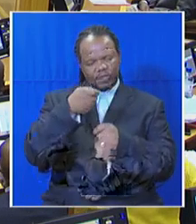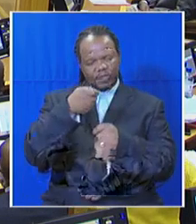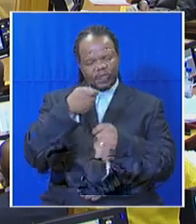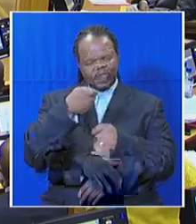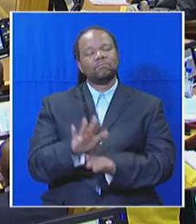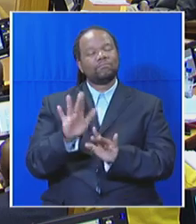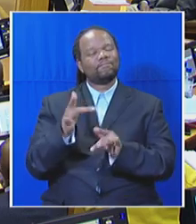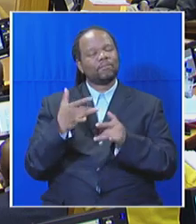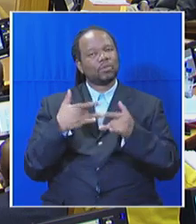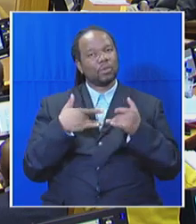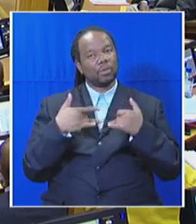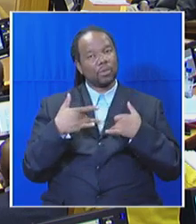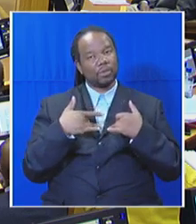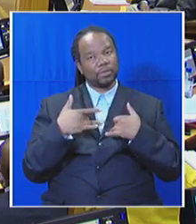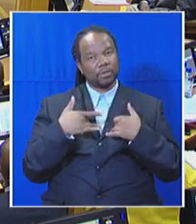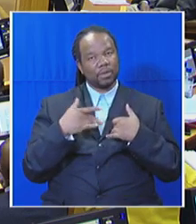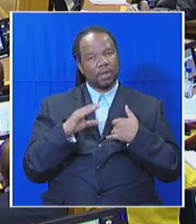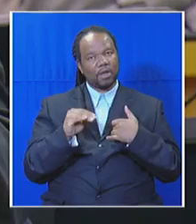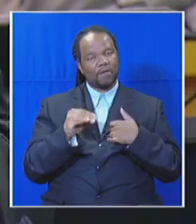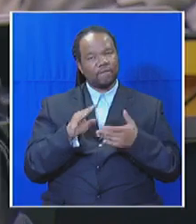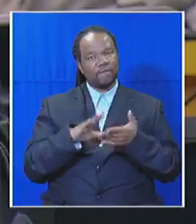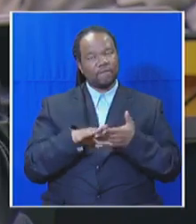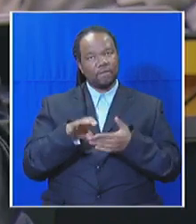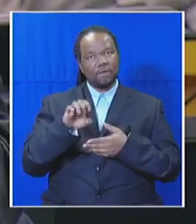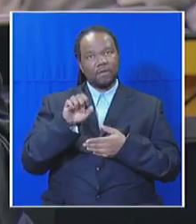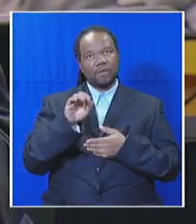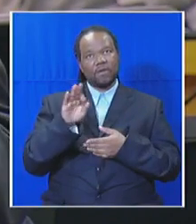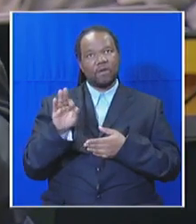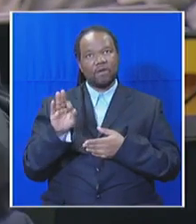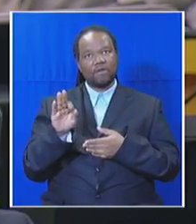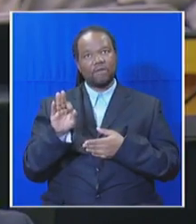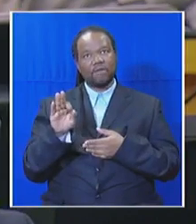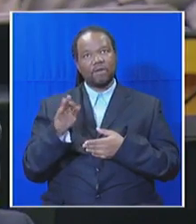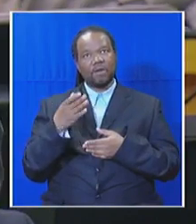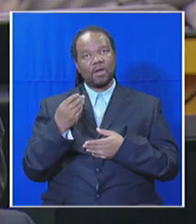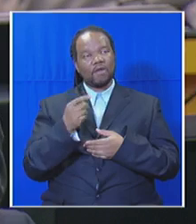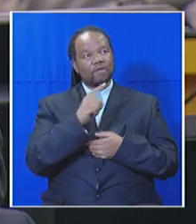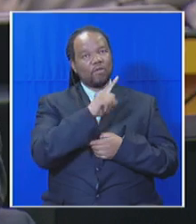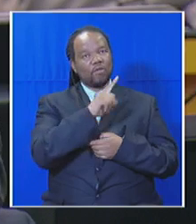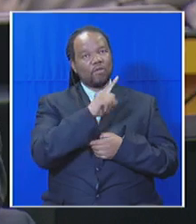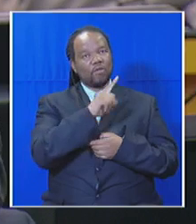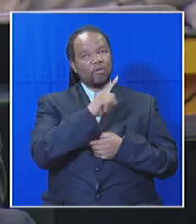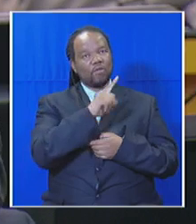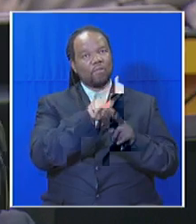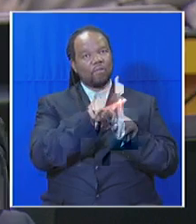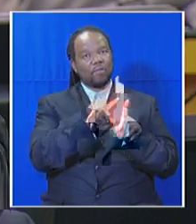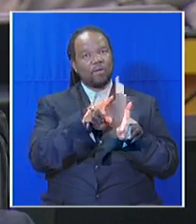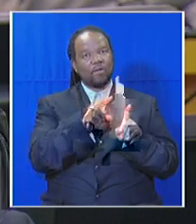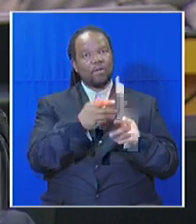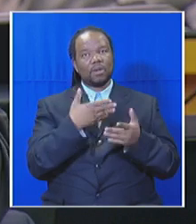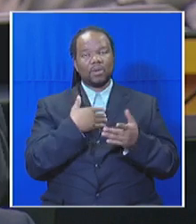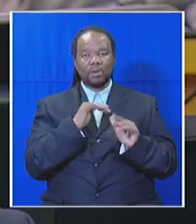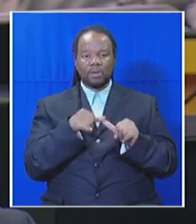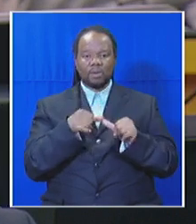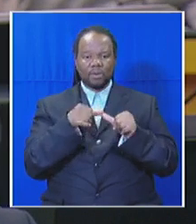concerned that we've come through this process. The EFF had the opportunity to ask their question, and it seems that now we are being put in a position to continue. I ask